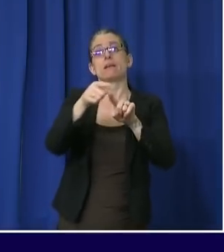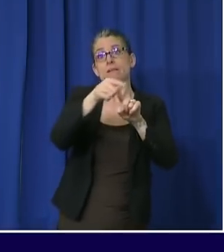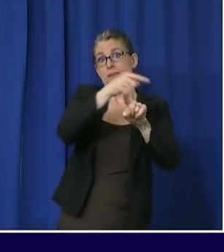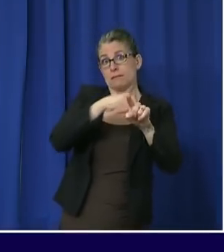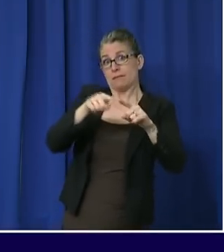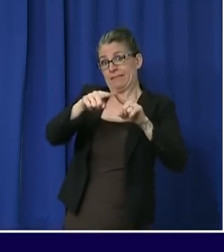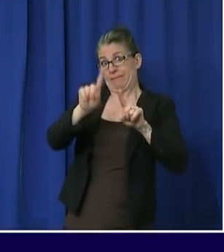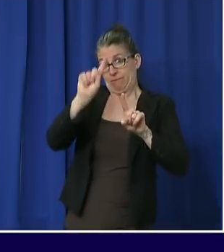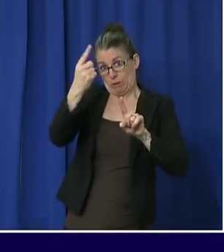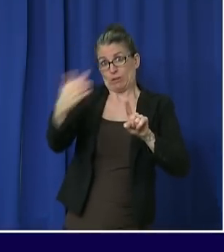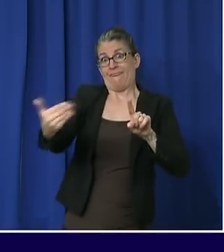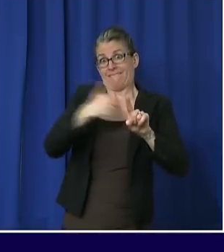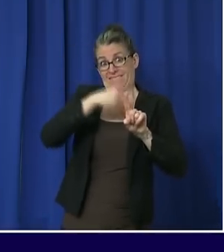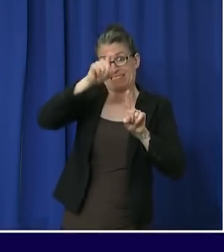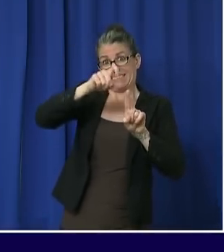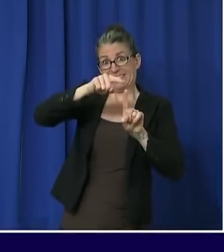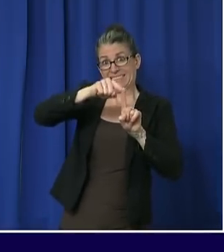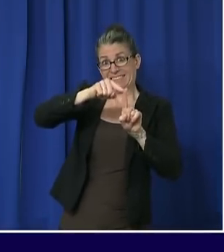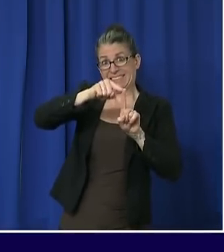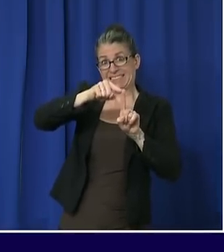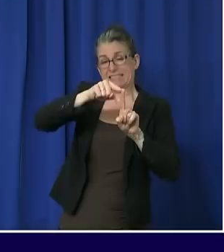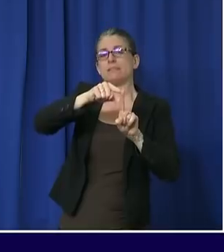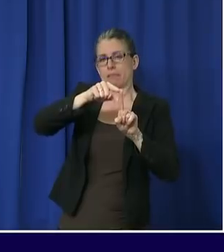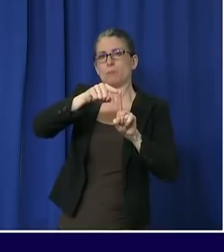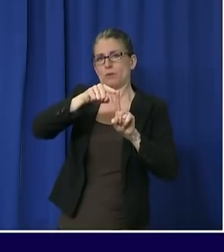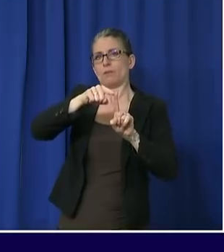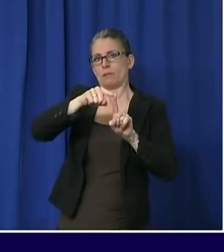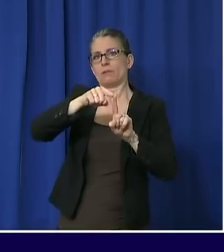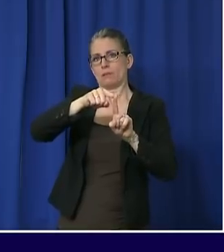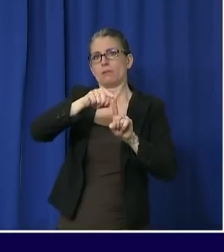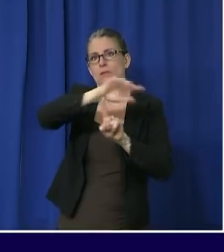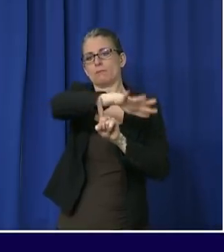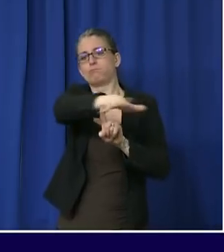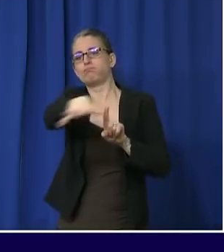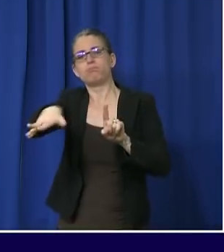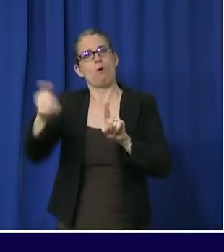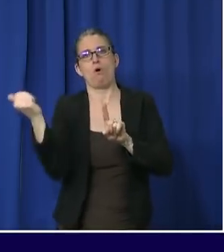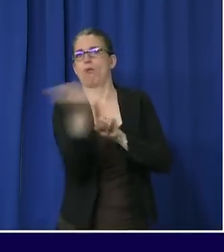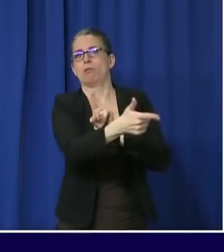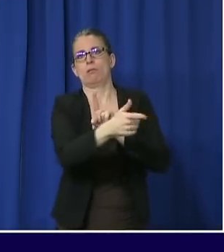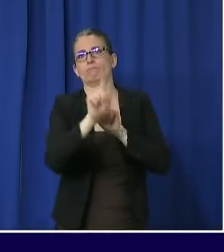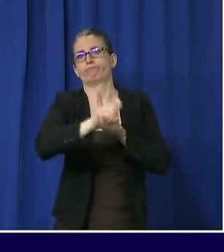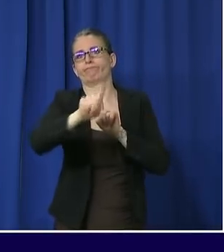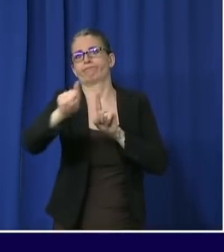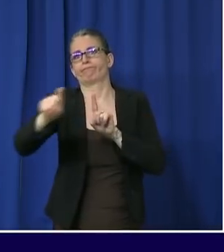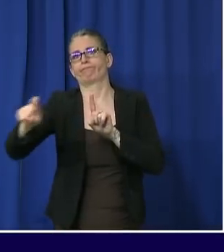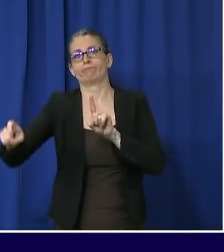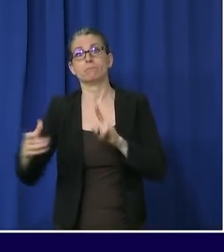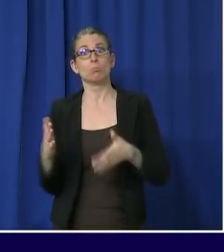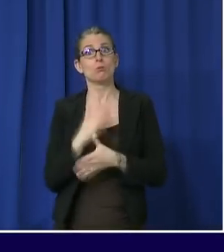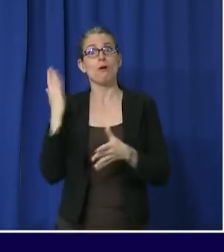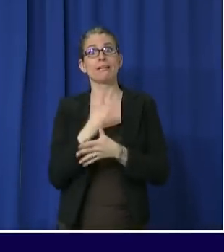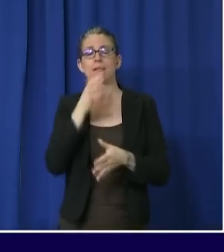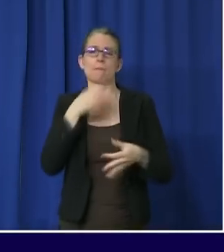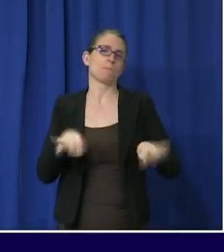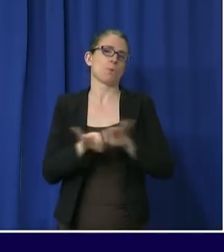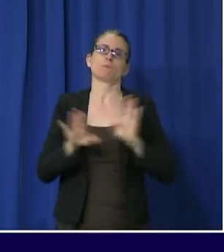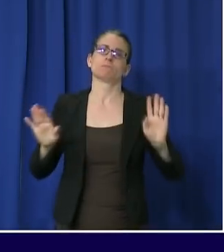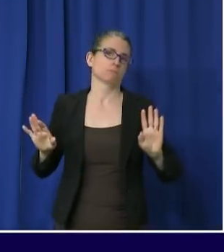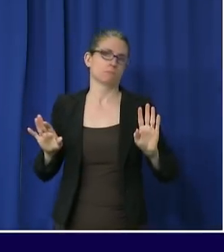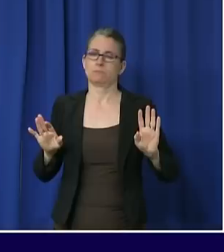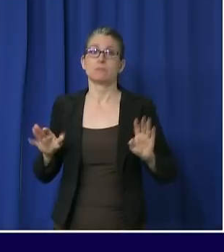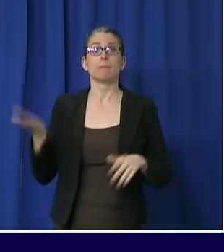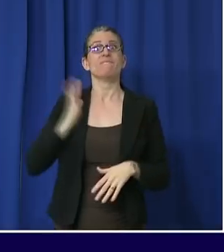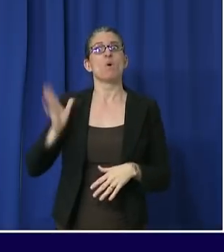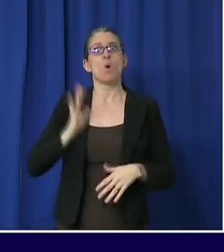altogether once we're fully online with our new testing capacity. So we've been ahead of the pack at every step of the way when it